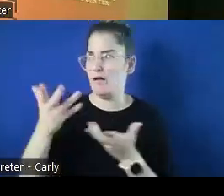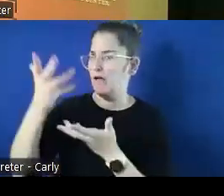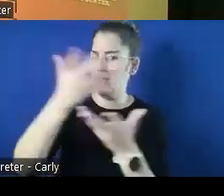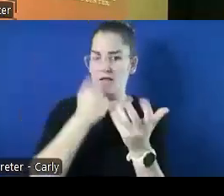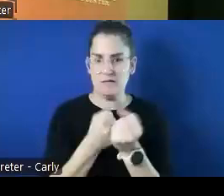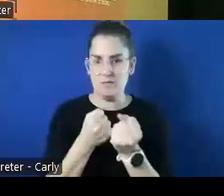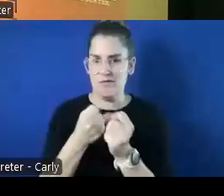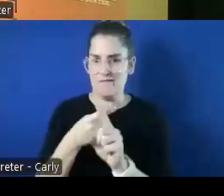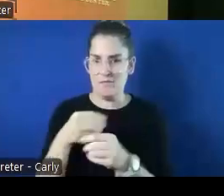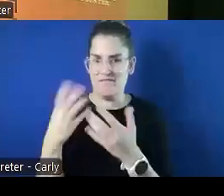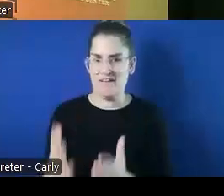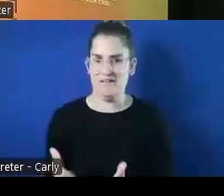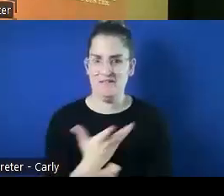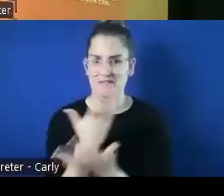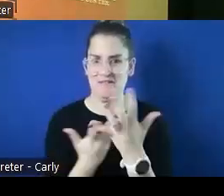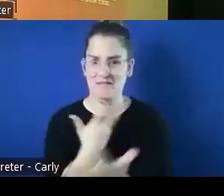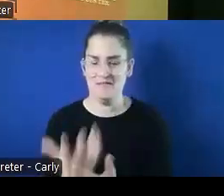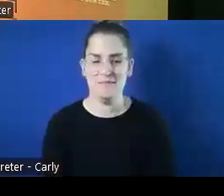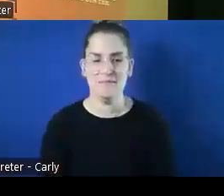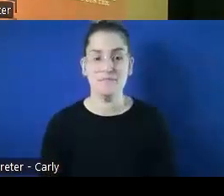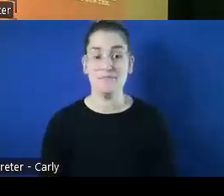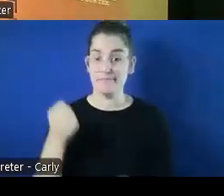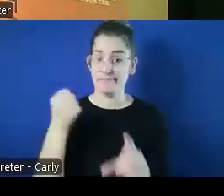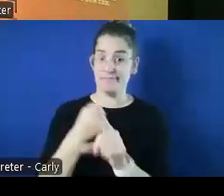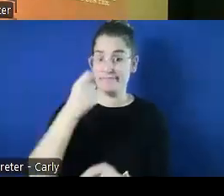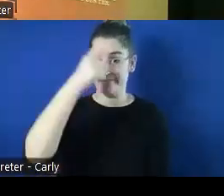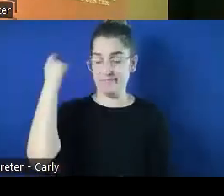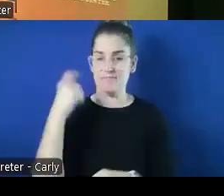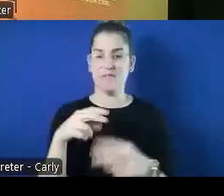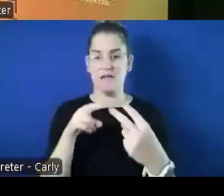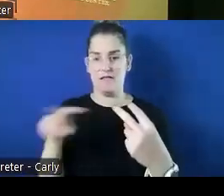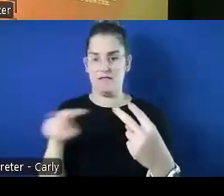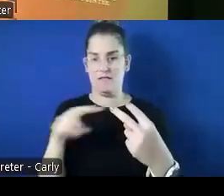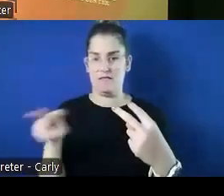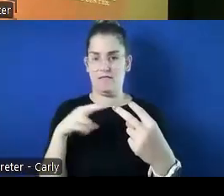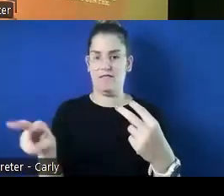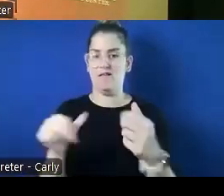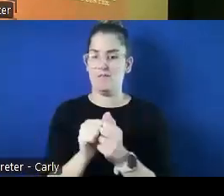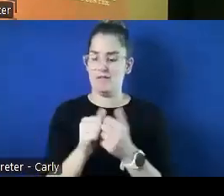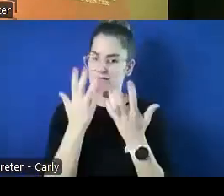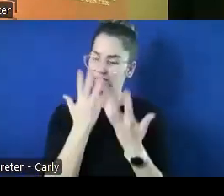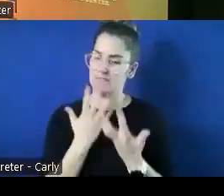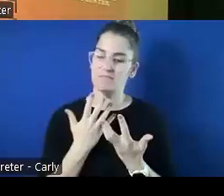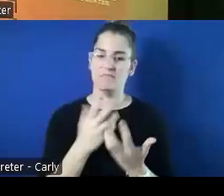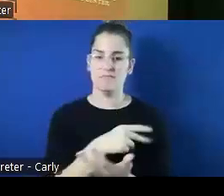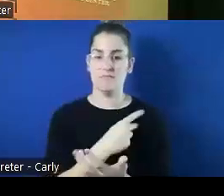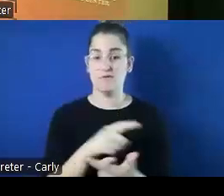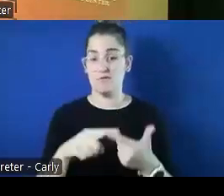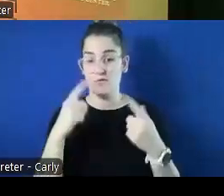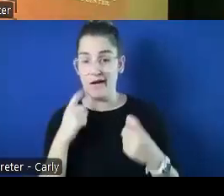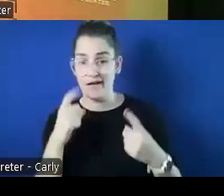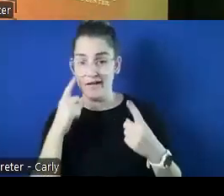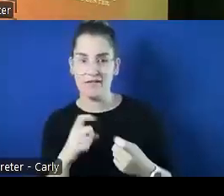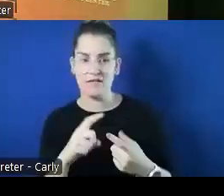at all." The impacts of trauma include avoiding eye contact with devastated patients, crying, inability to